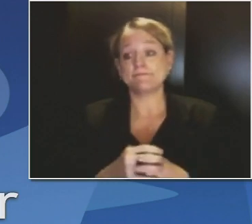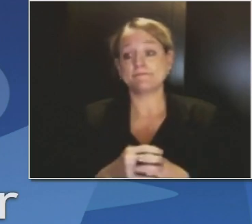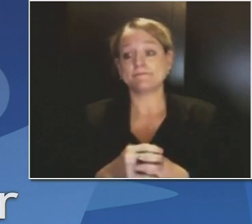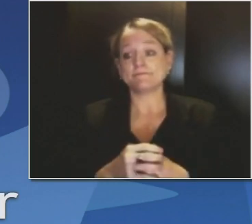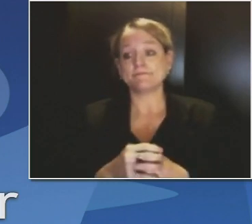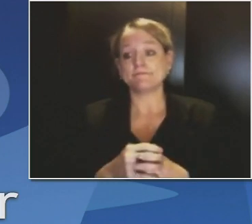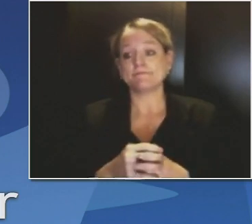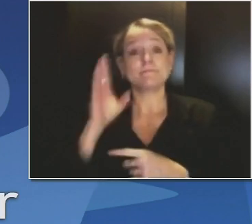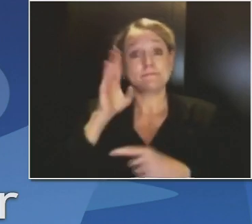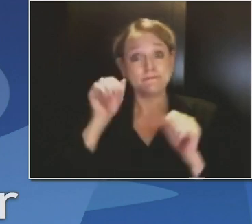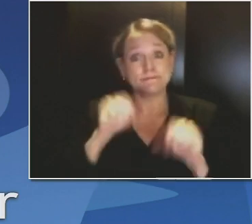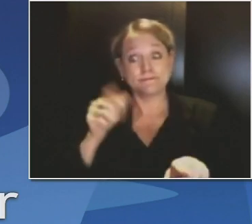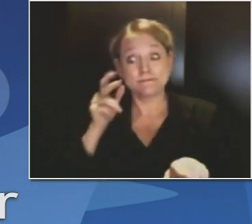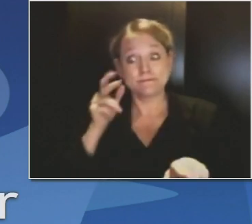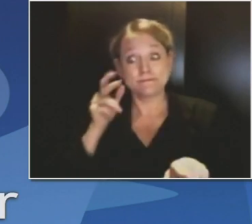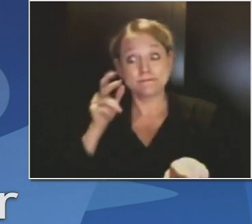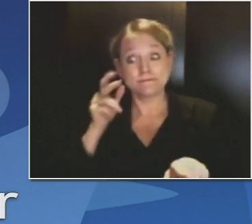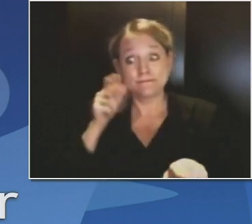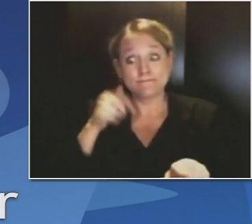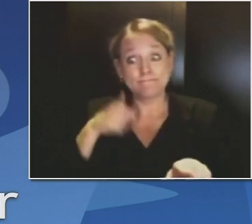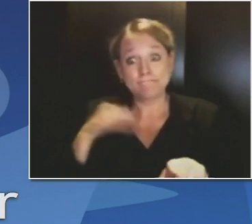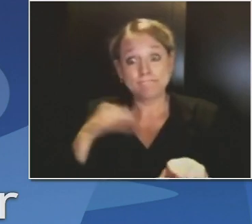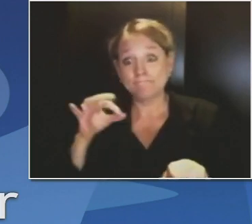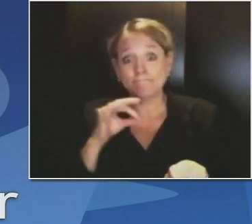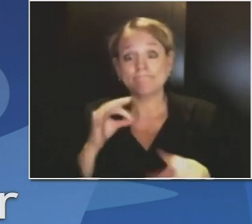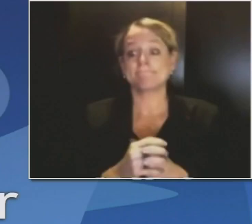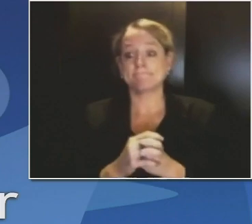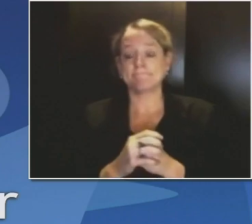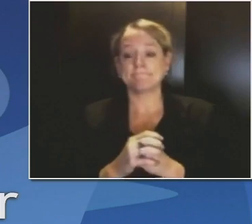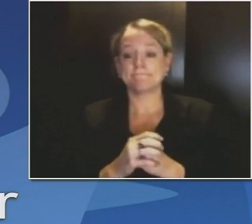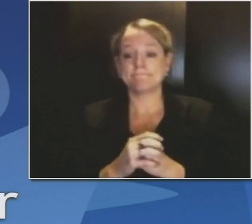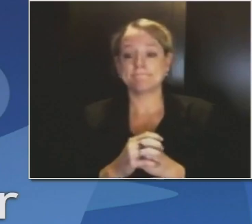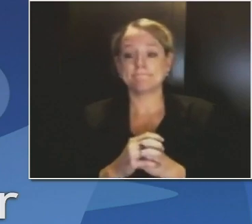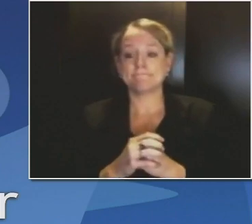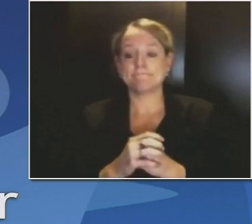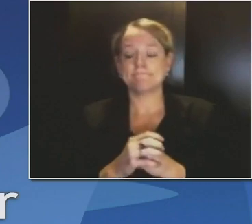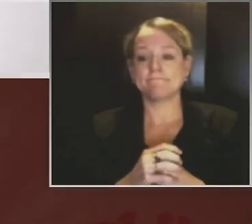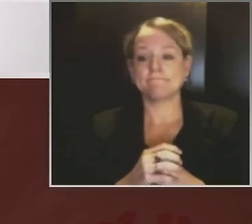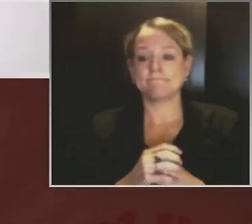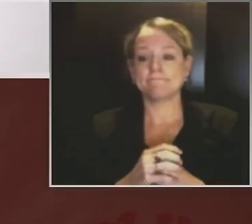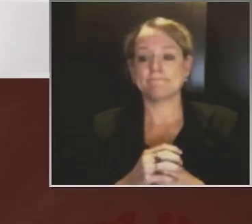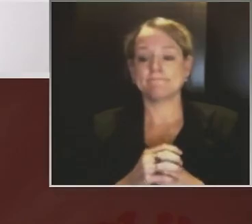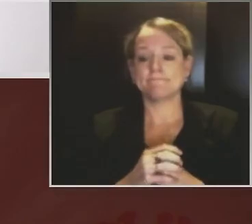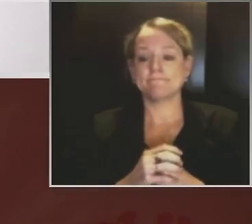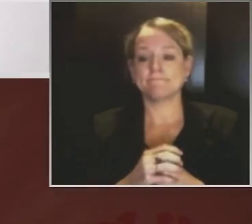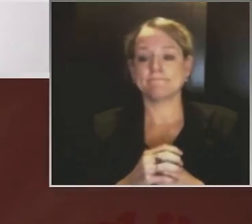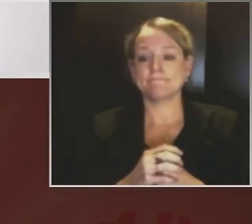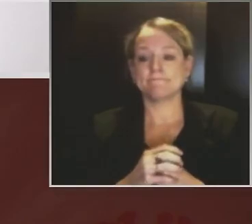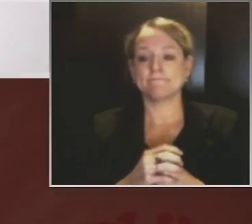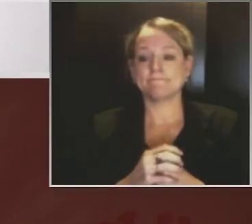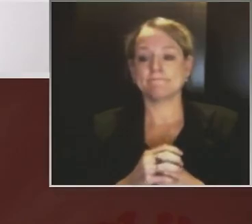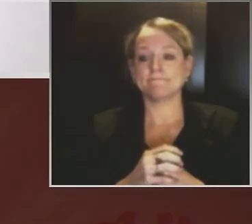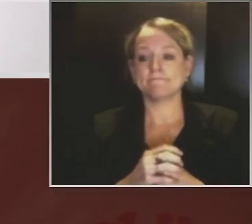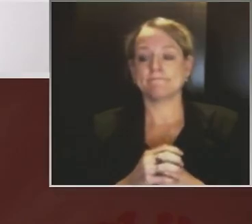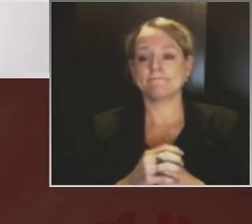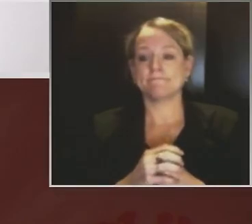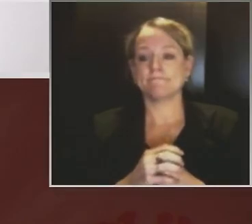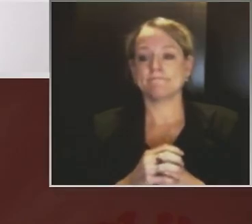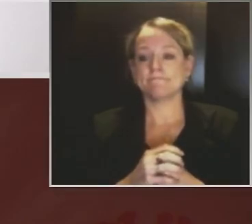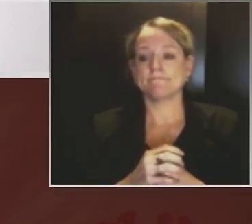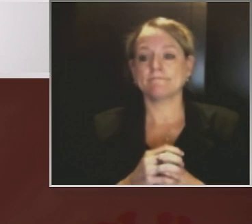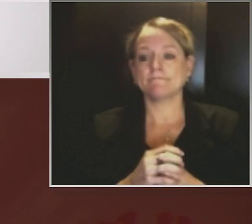DHS, I guess whoever wants to take it. We saw the announcement earlier today that over 200,000 families across